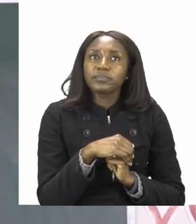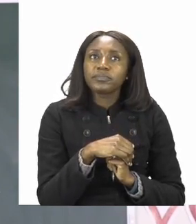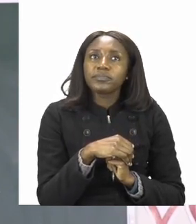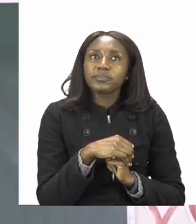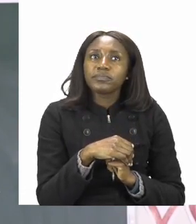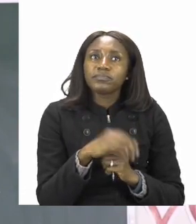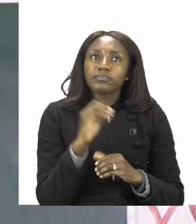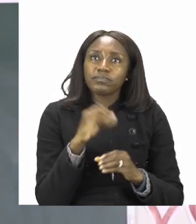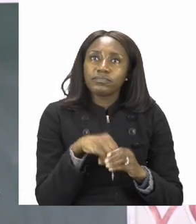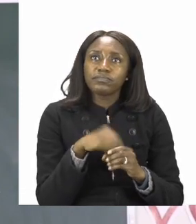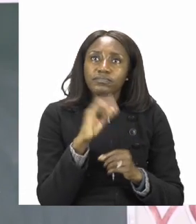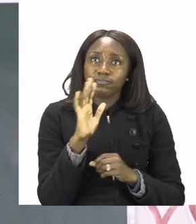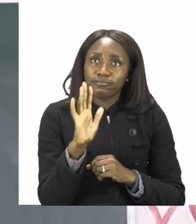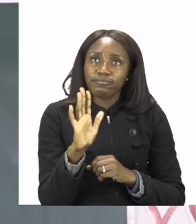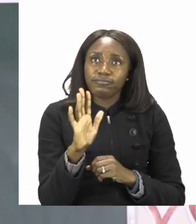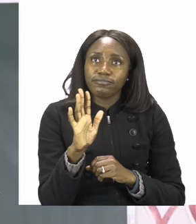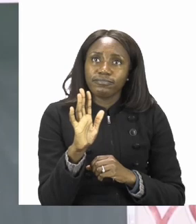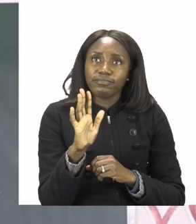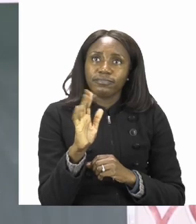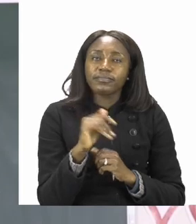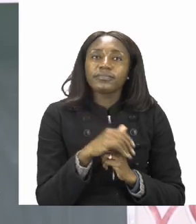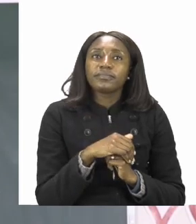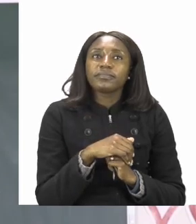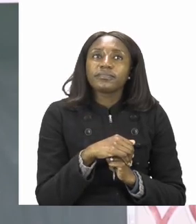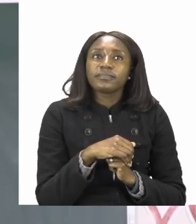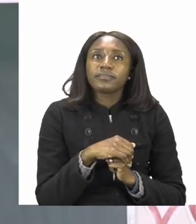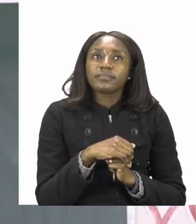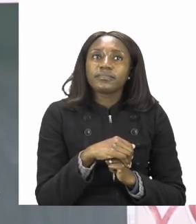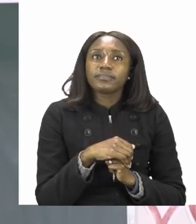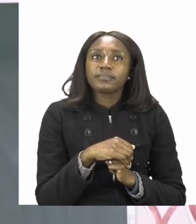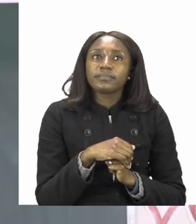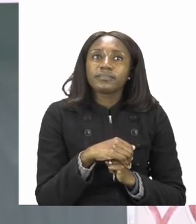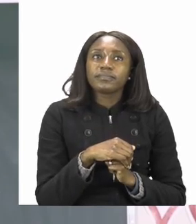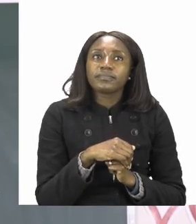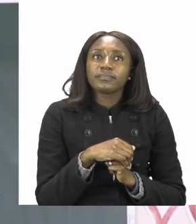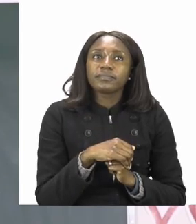And then in that set, we need to draw